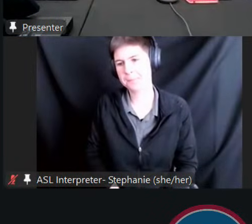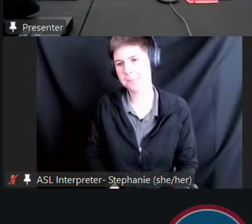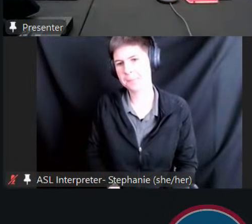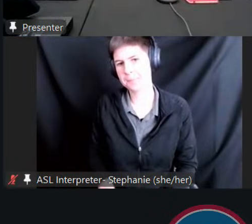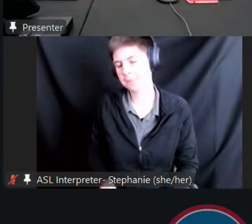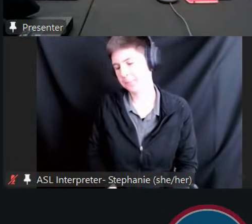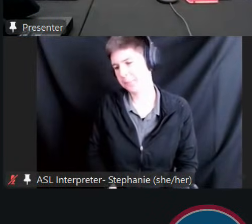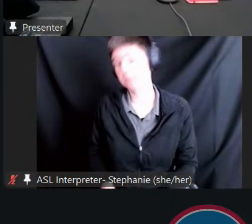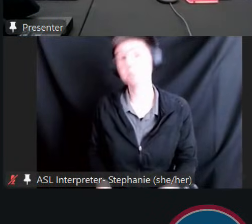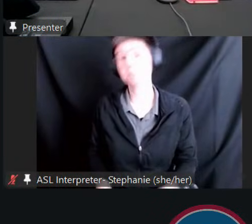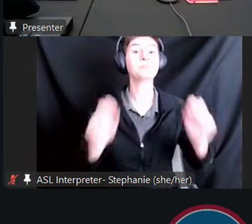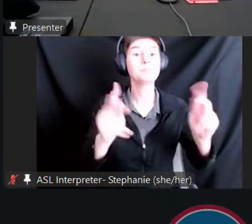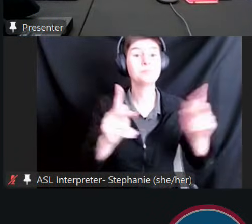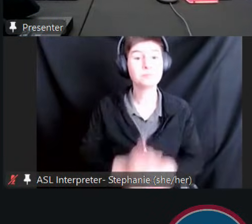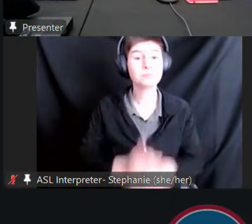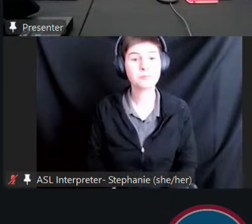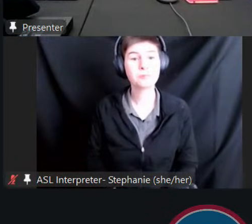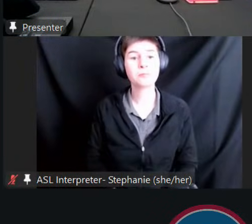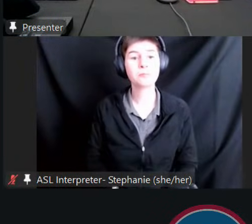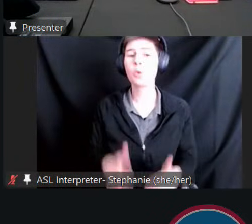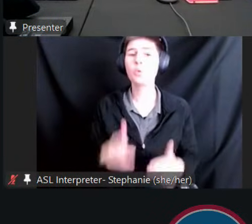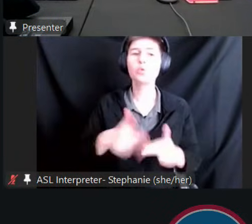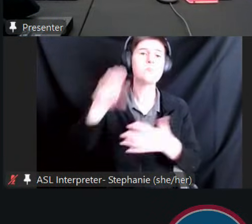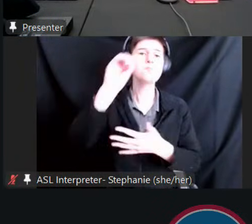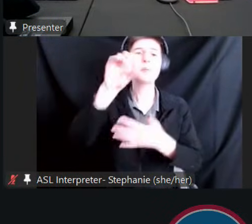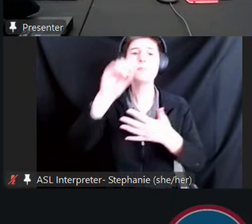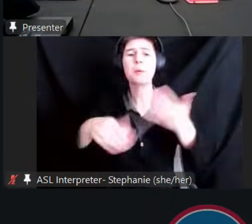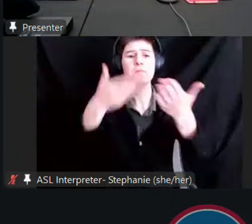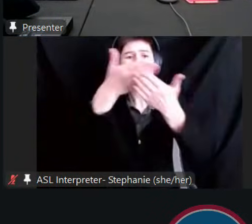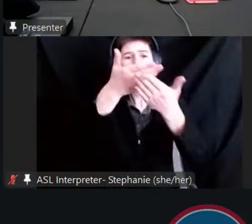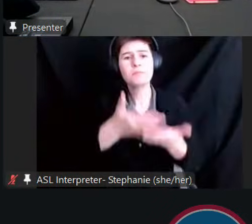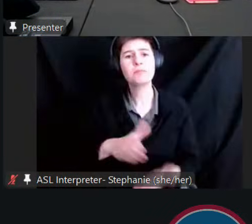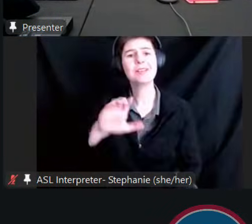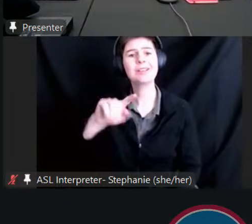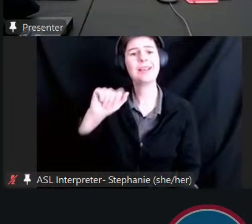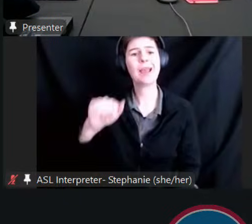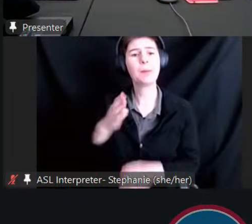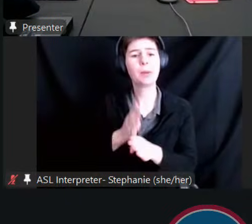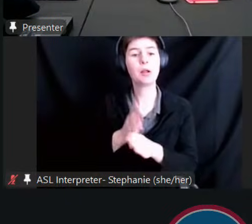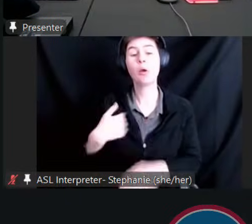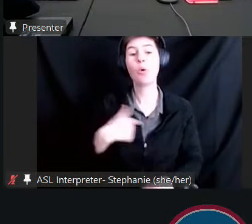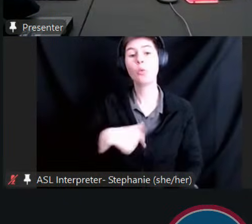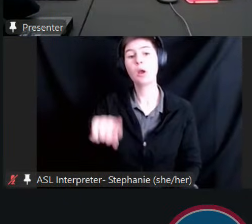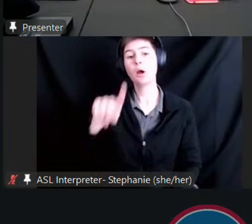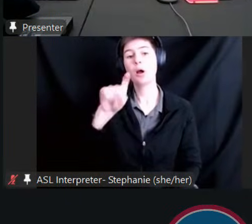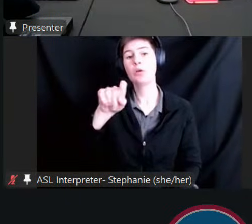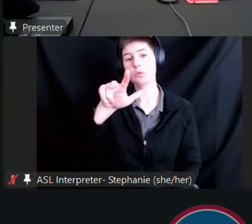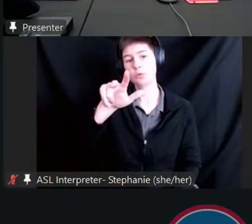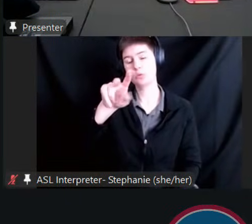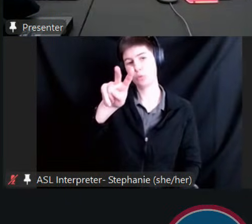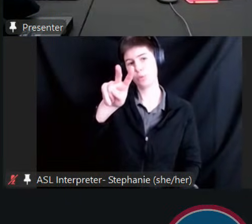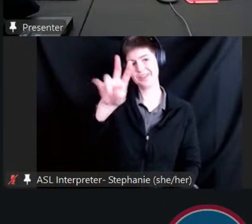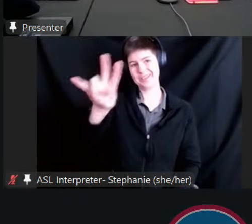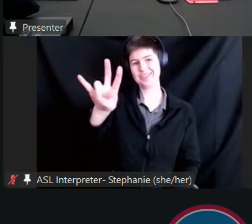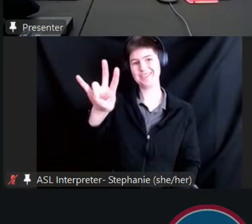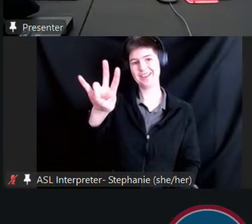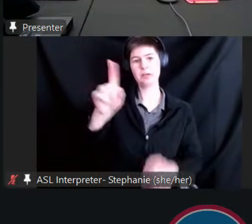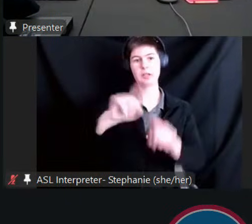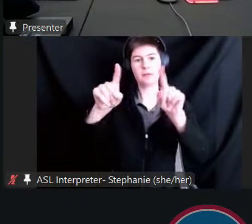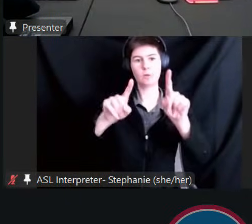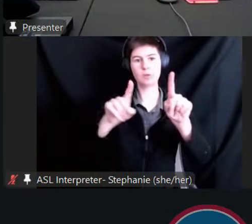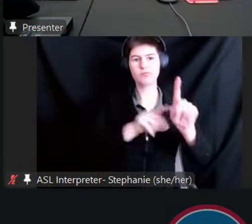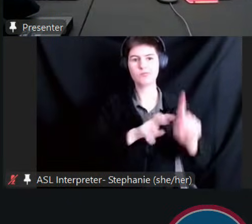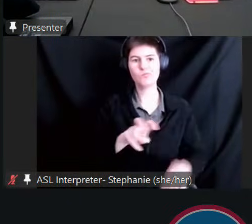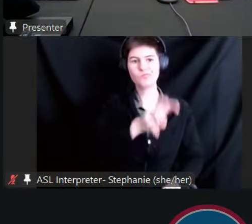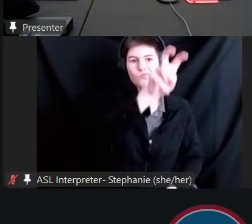all right. So just some quick facts on CTA buses. There's 127 routes. Recently added 20 frequent